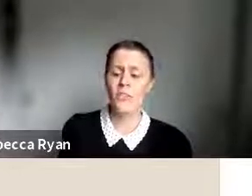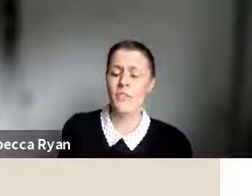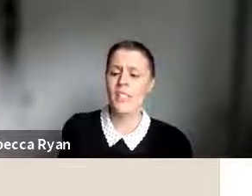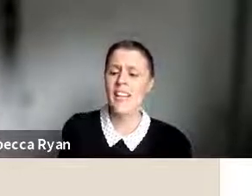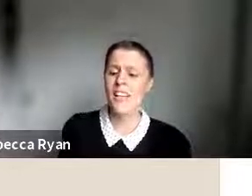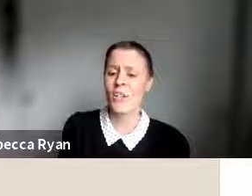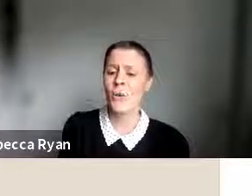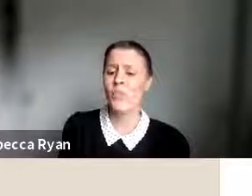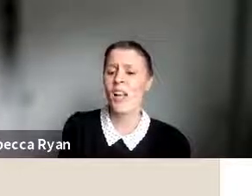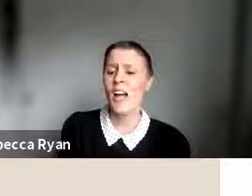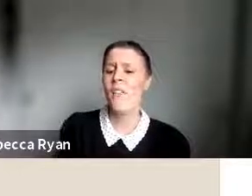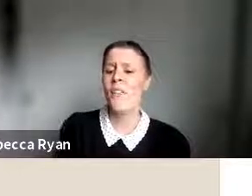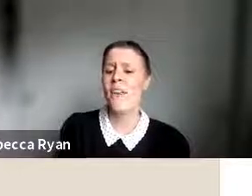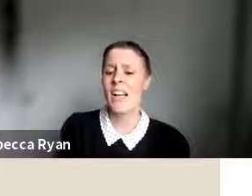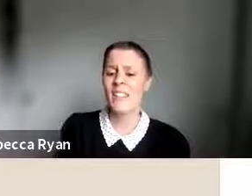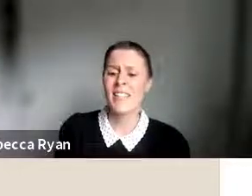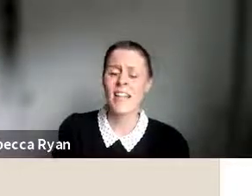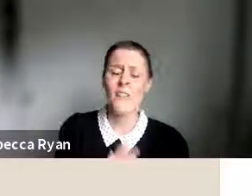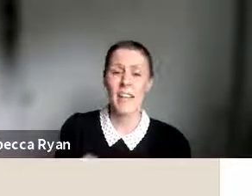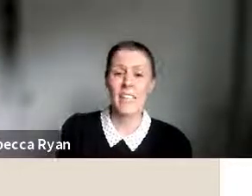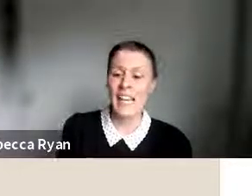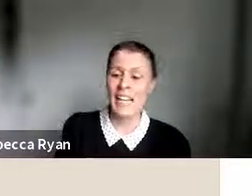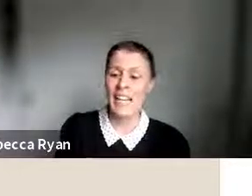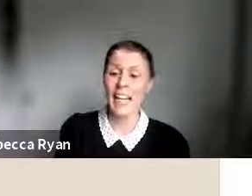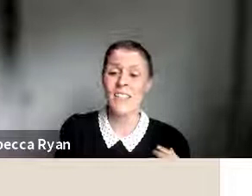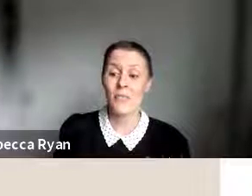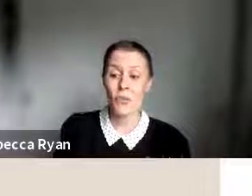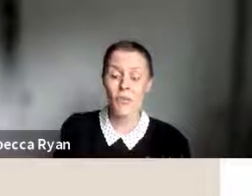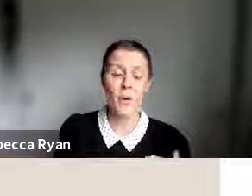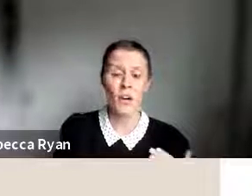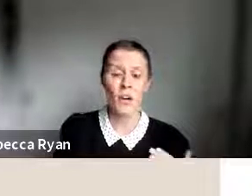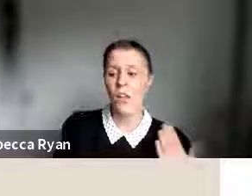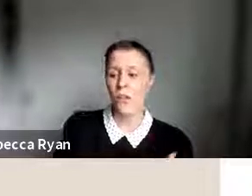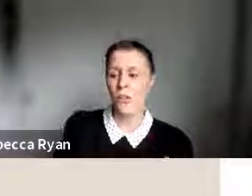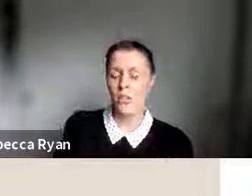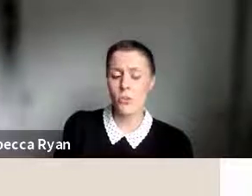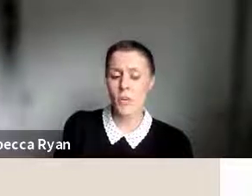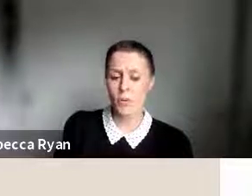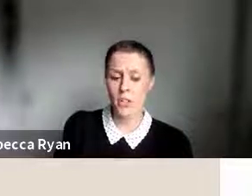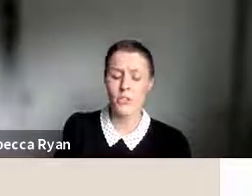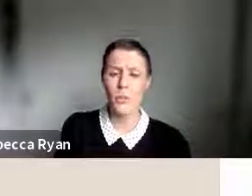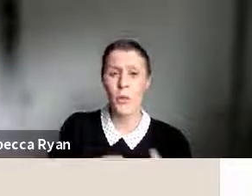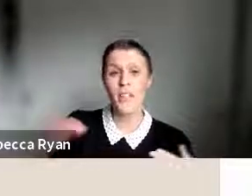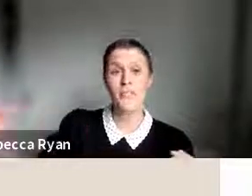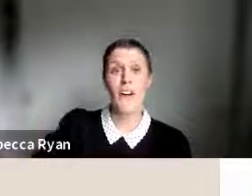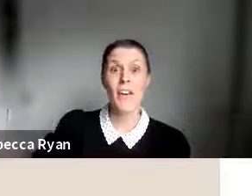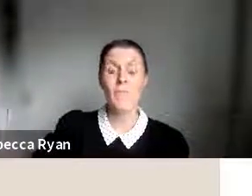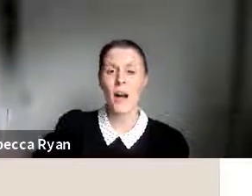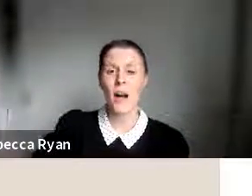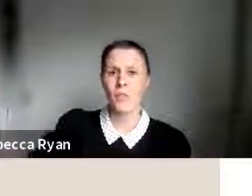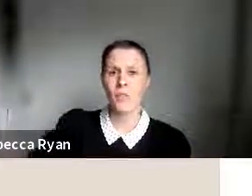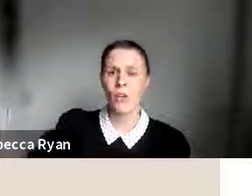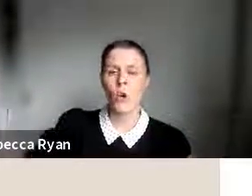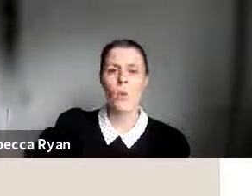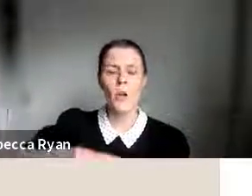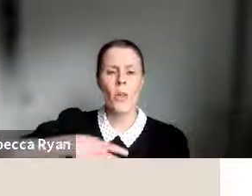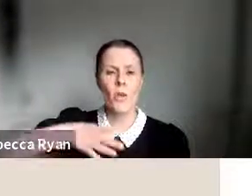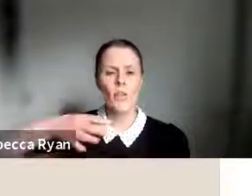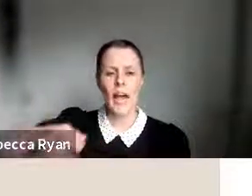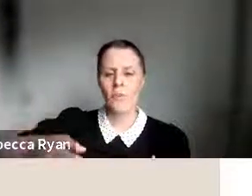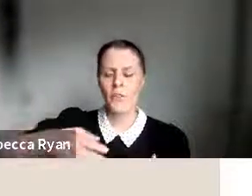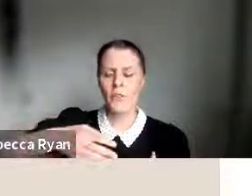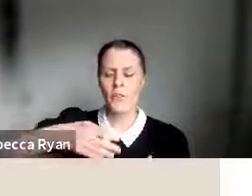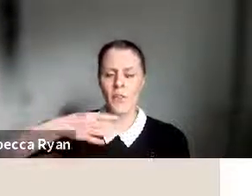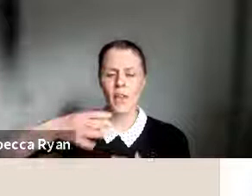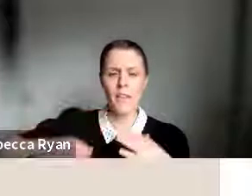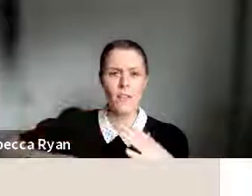who have received a second dose of the vaccine candidate as of November 13, 2020. So we know that's 5 months. We know that